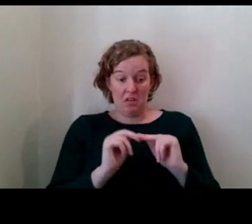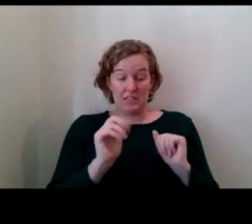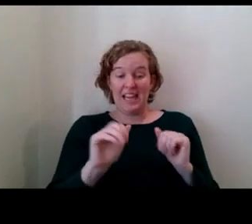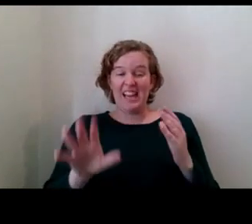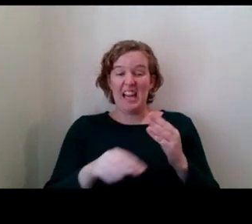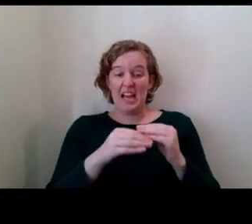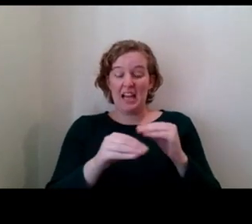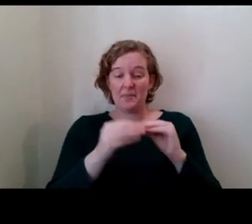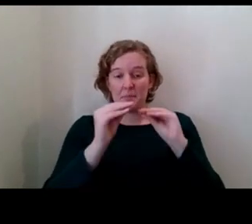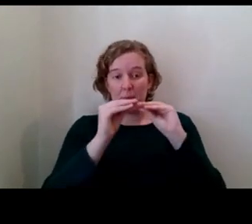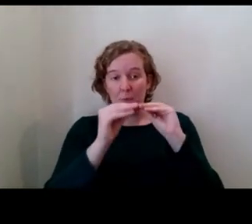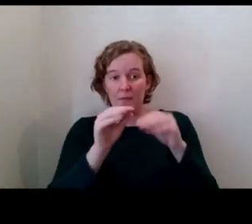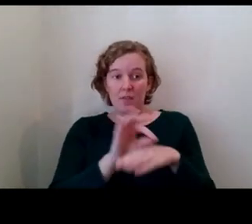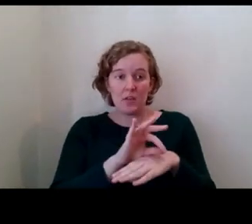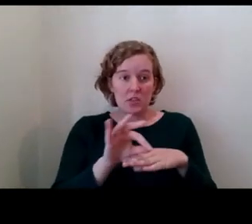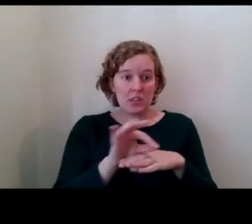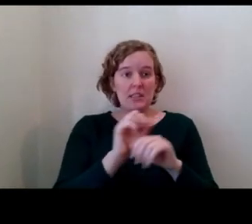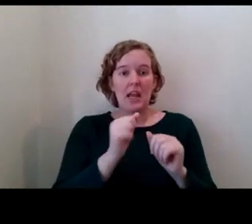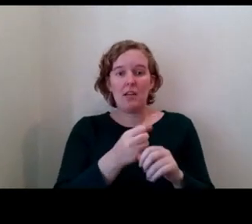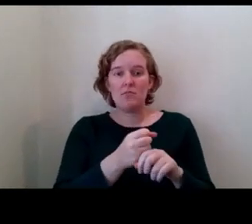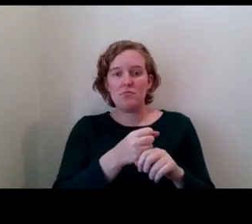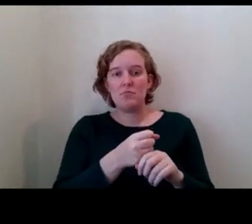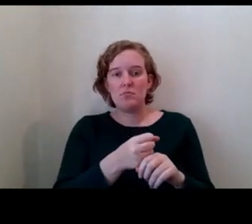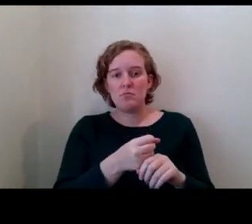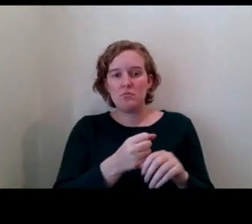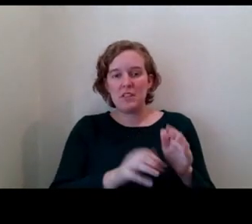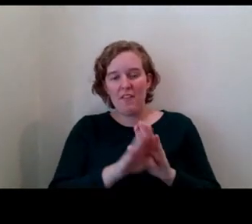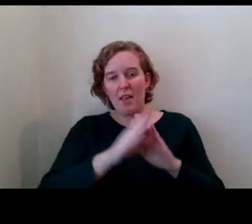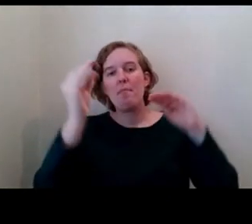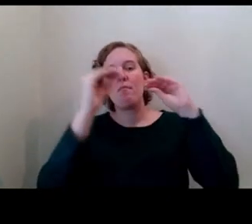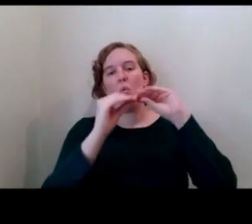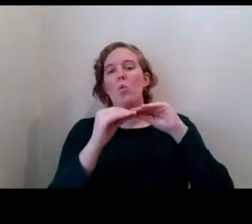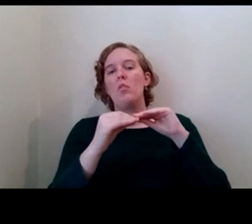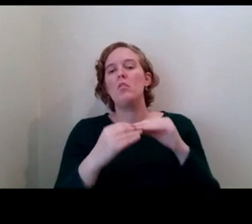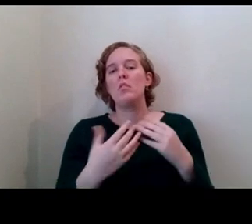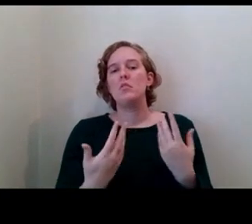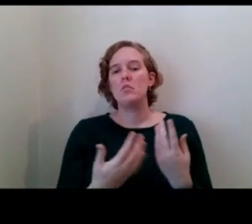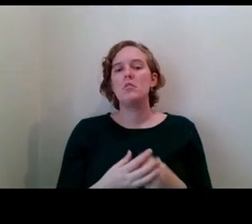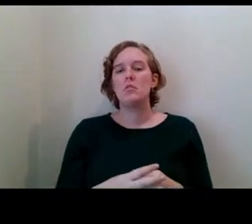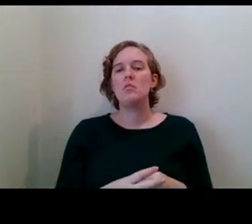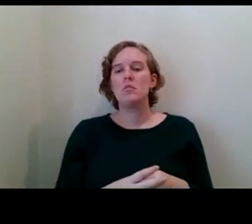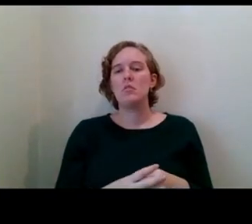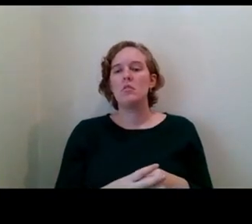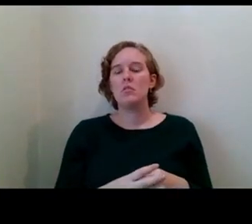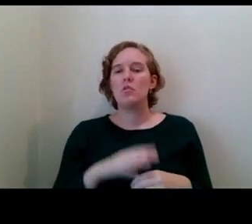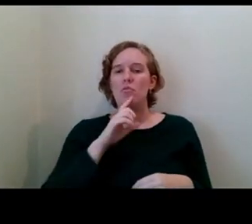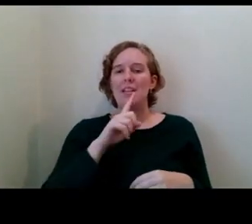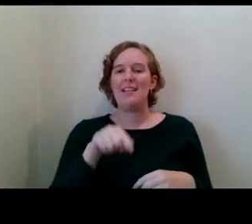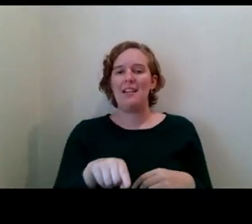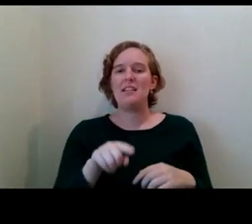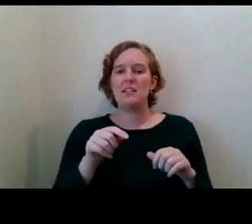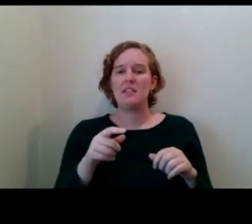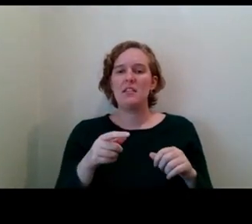add more functionality. In part, this was enabled because we actually had over 100